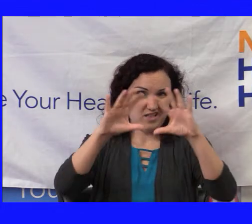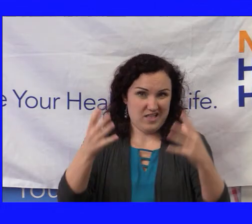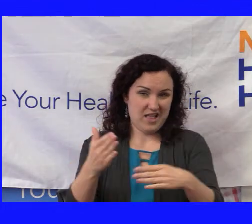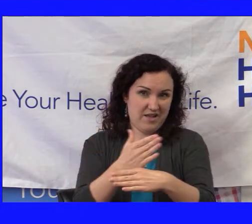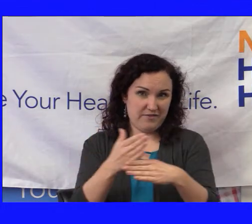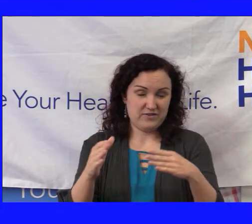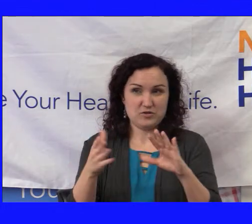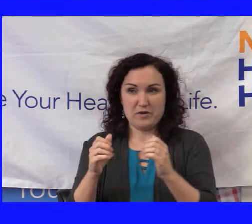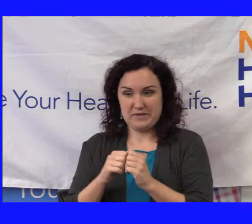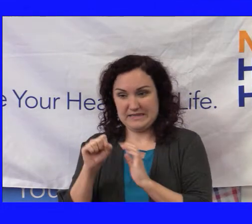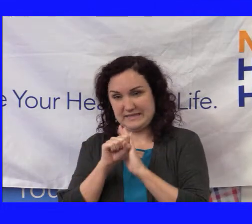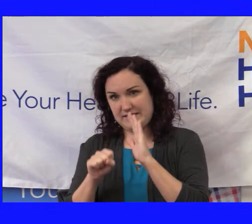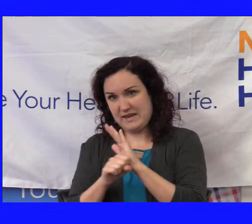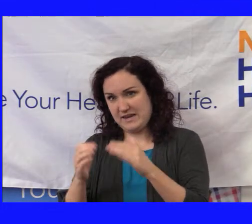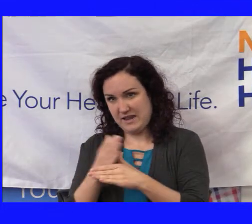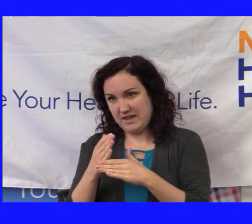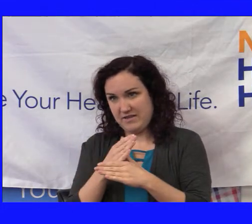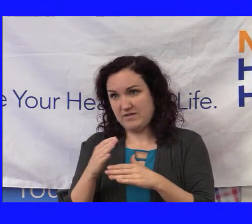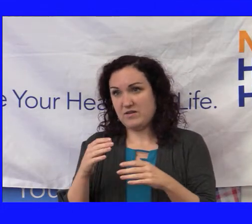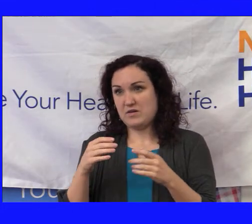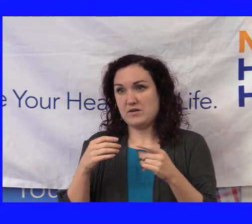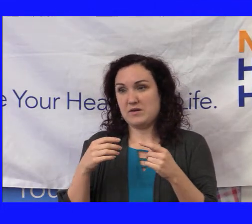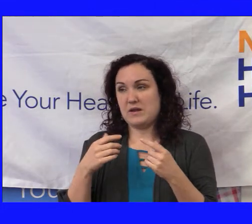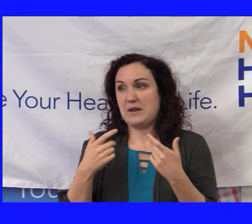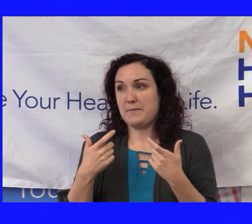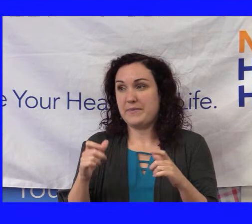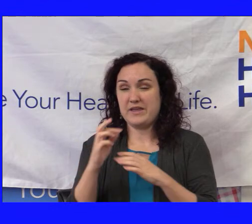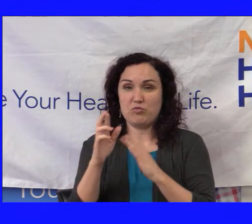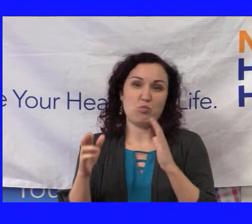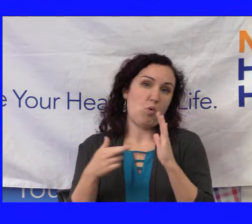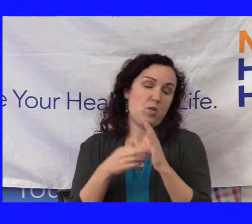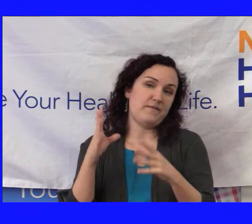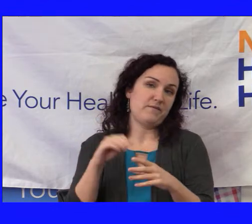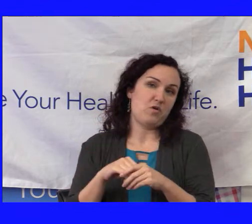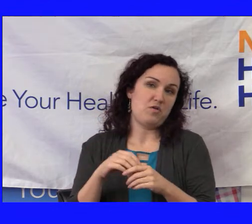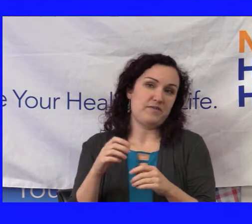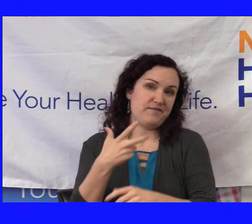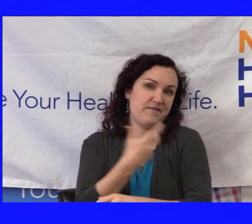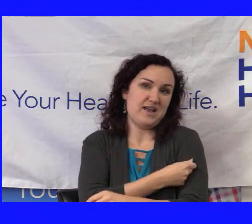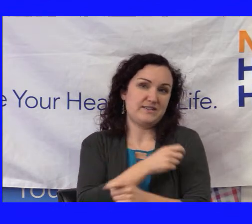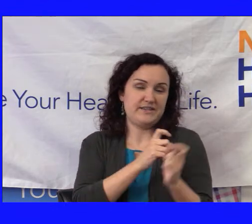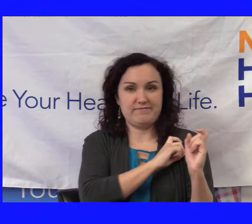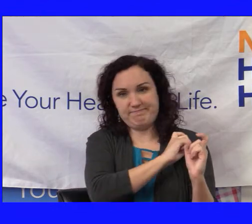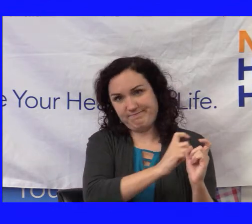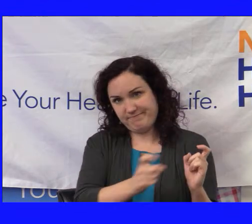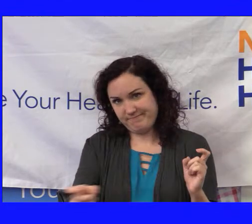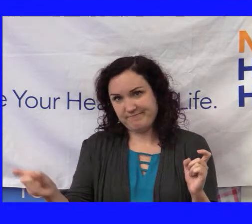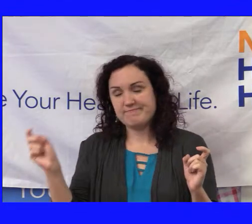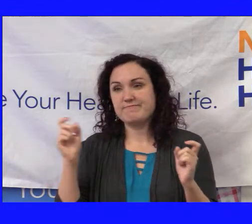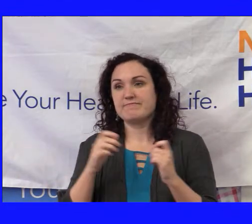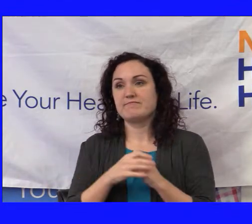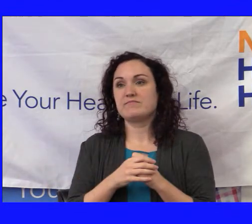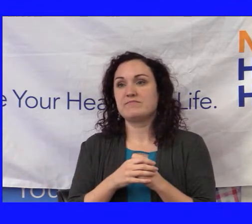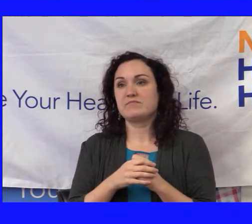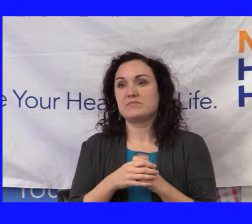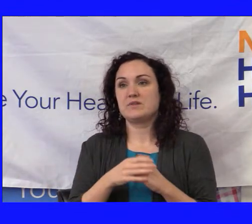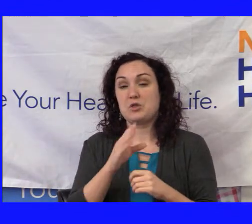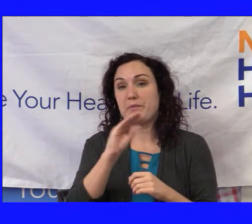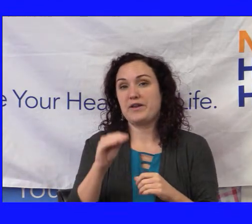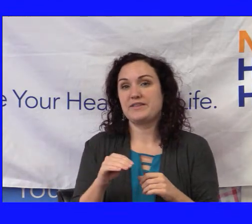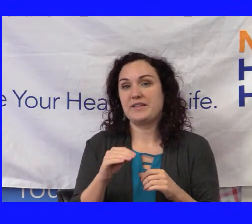then, a major role in vaccine administration. During this period, the percent of occupied